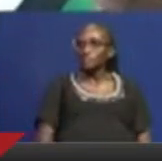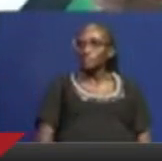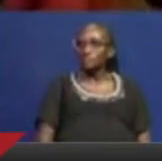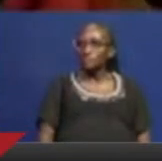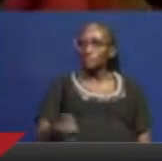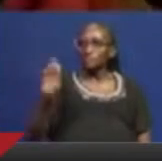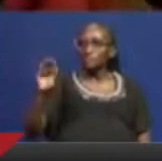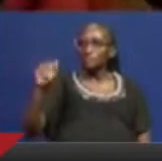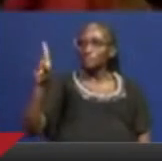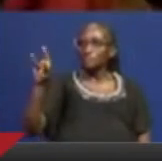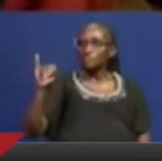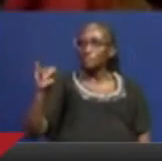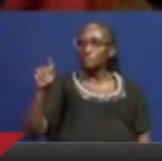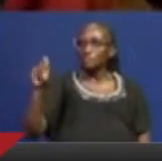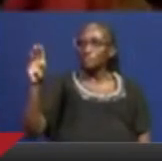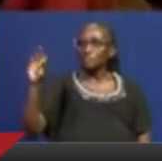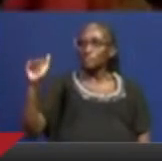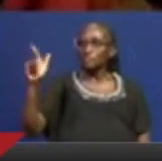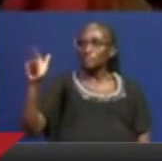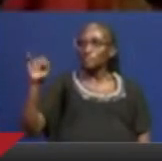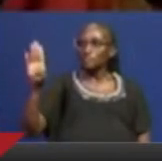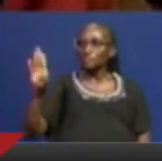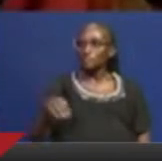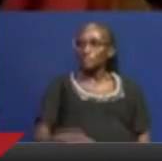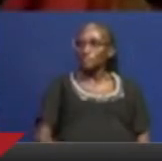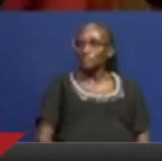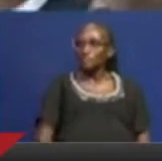Jomvu Badibadi Twalib. Absent.